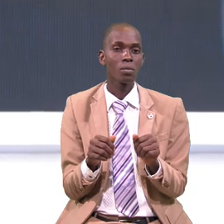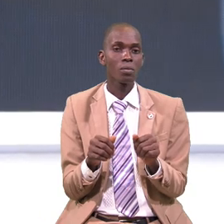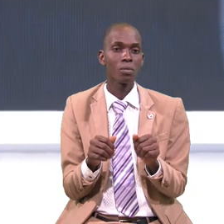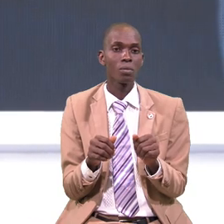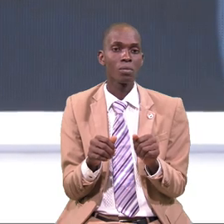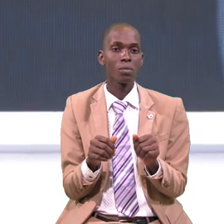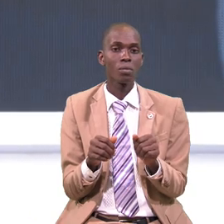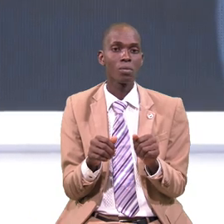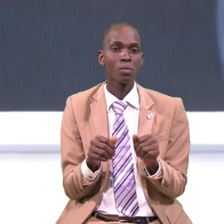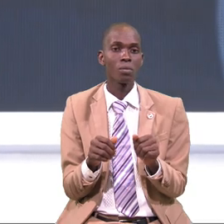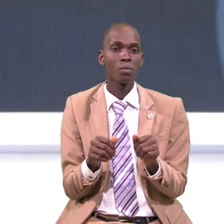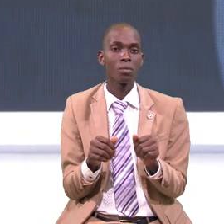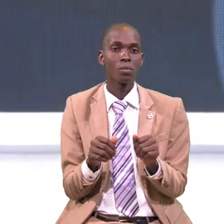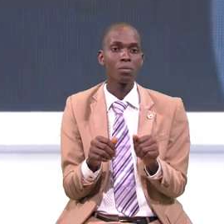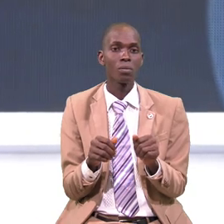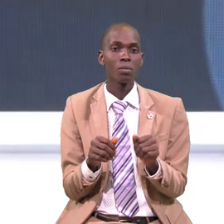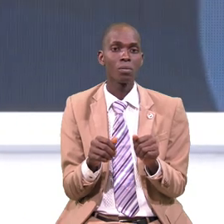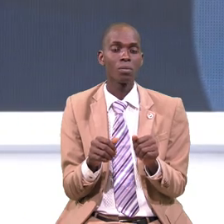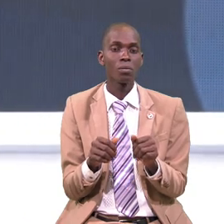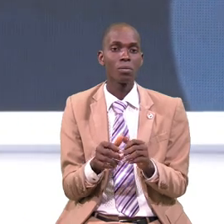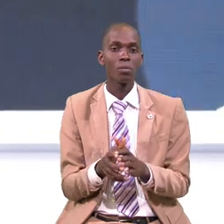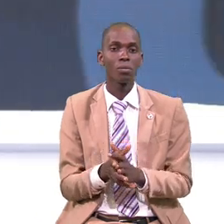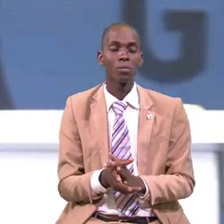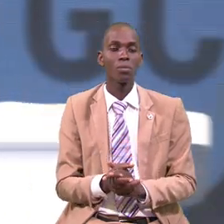but I will please God.